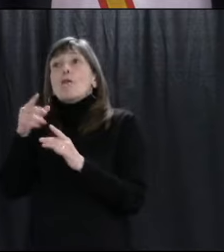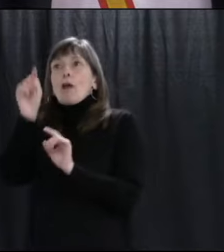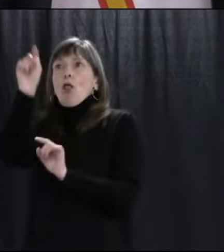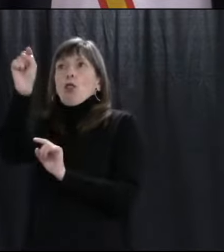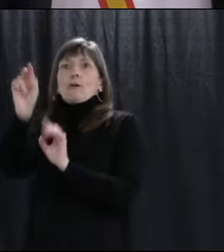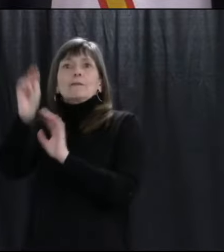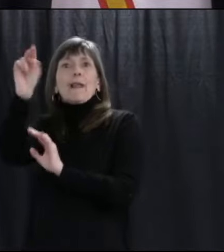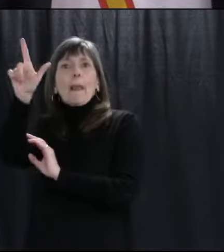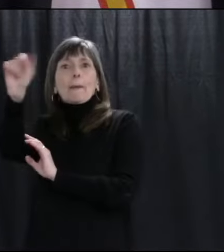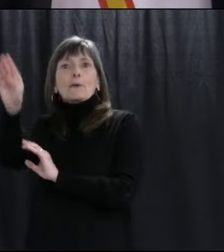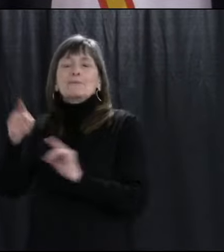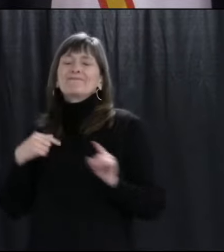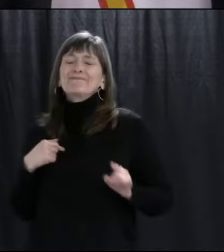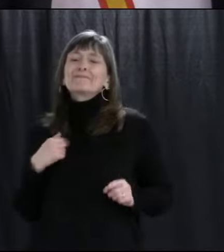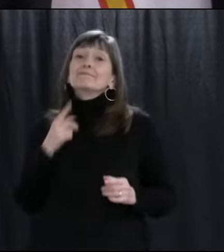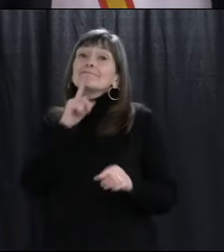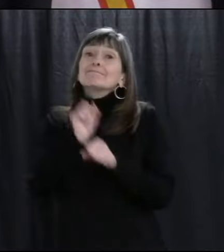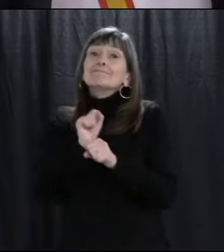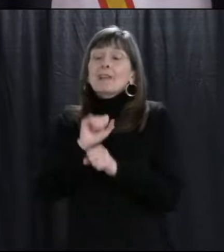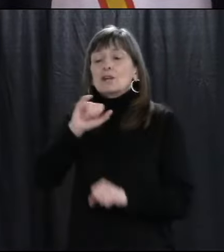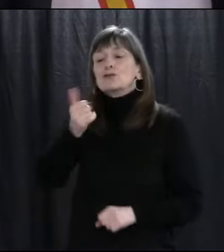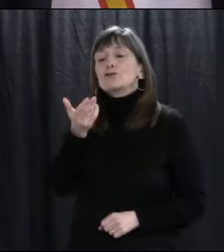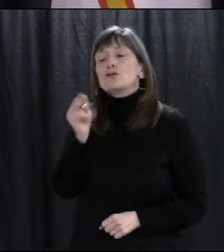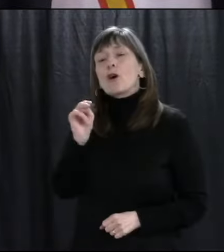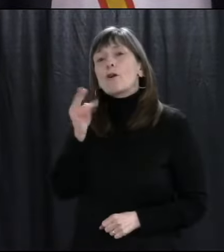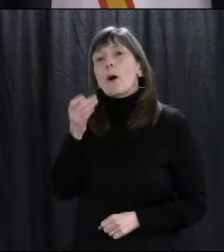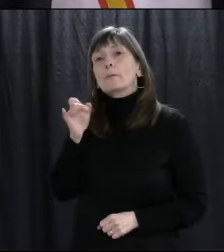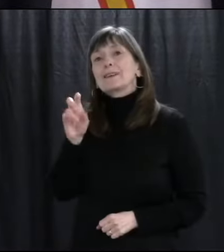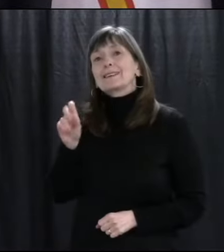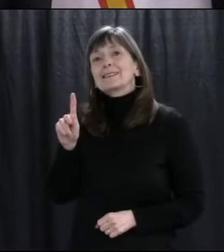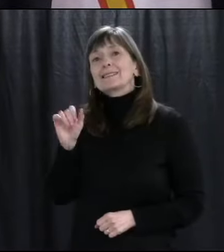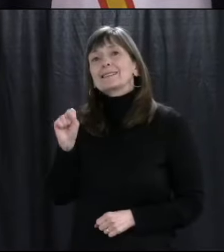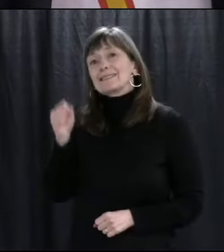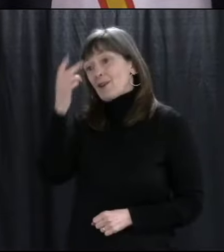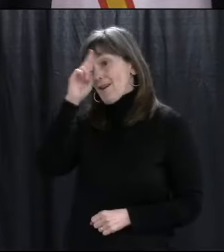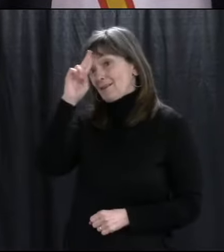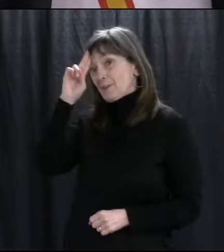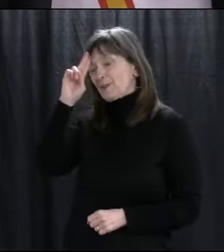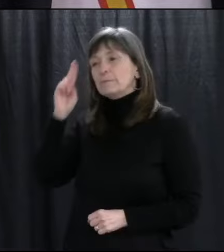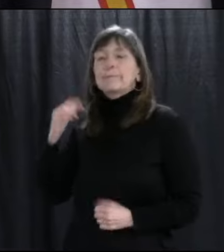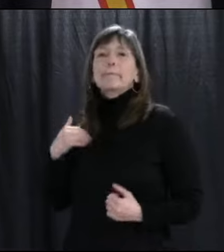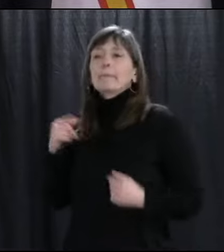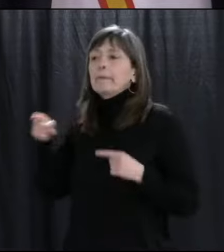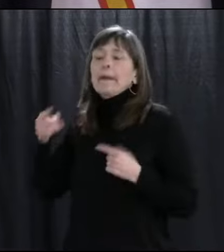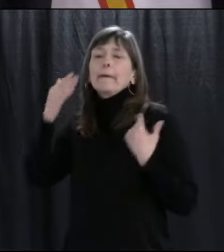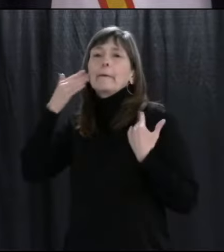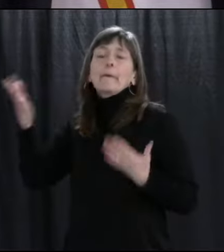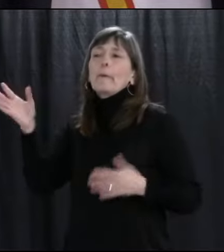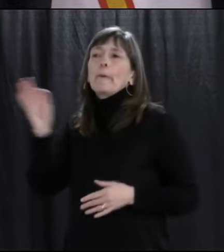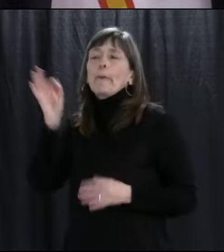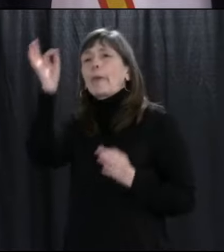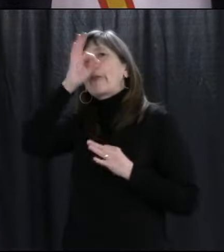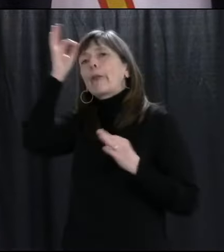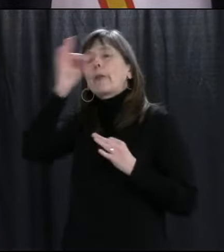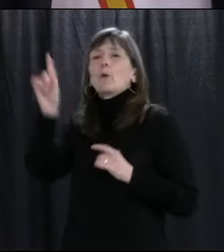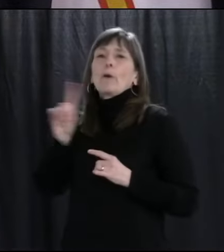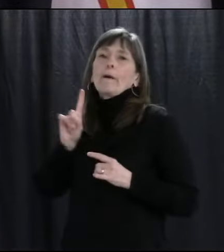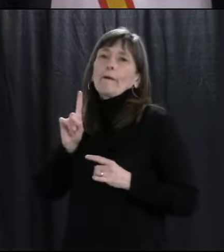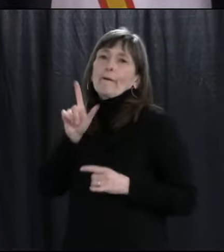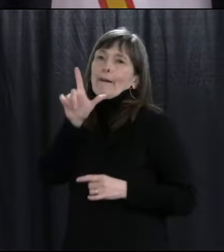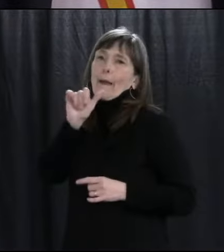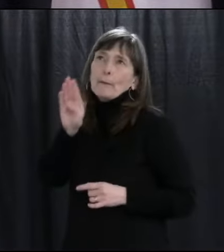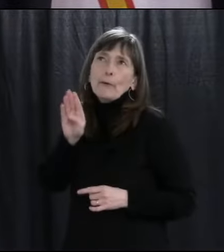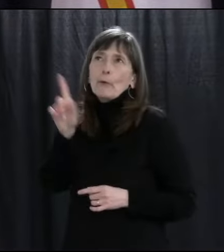where those cases are. I think that's just where they put it on the map because of that's where the majority of the region is, right, is up